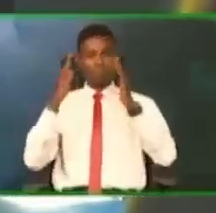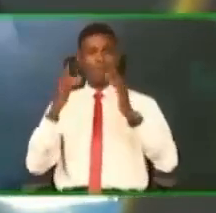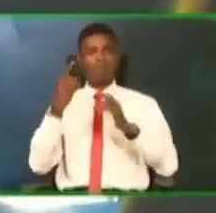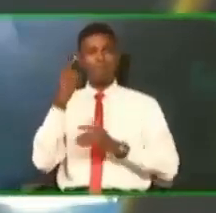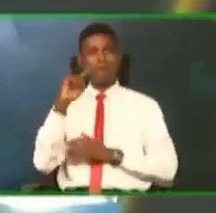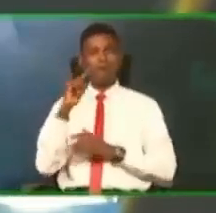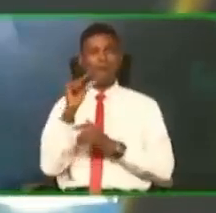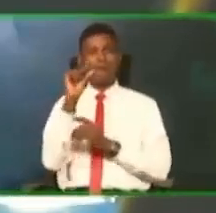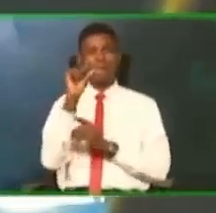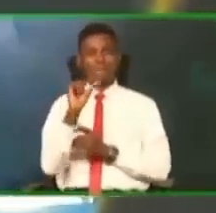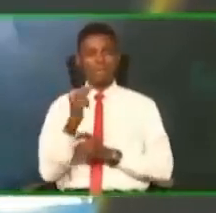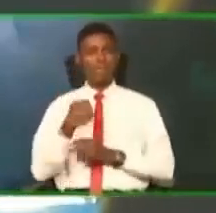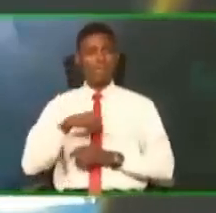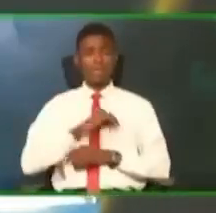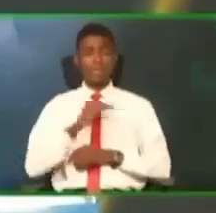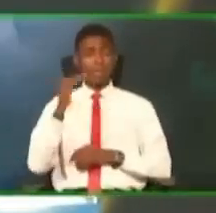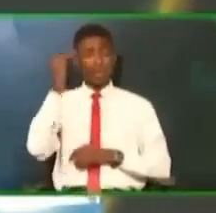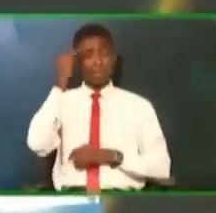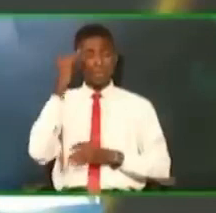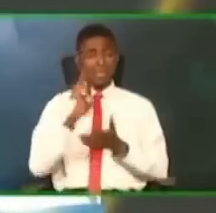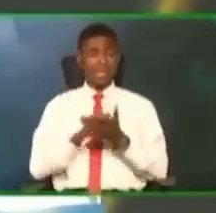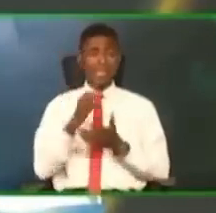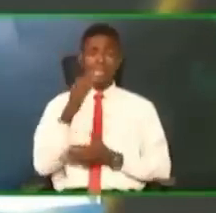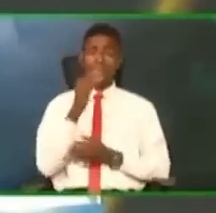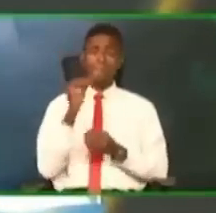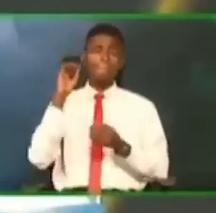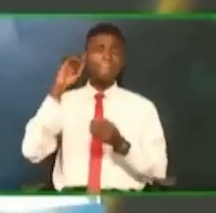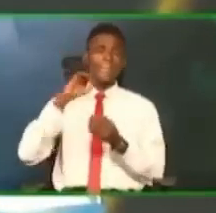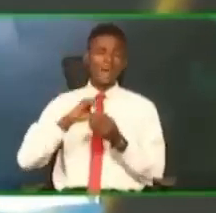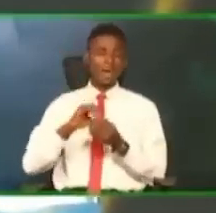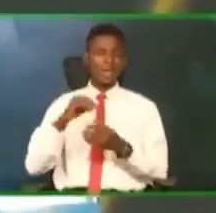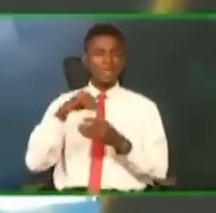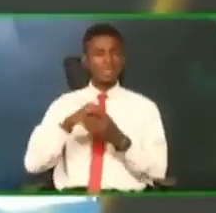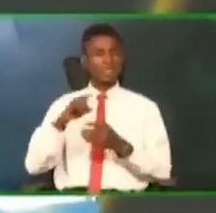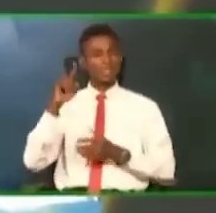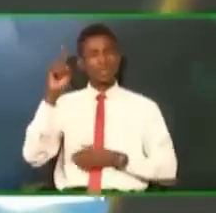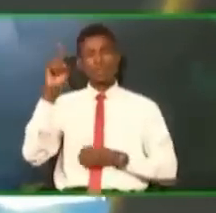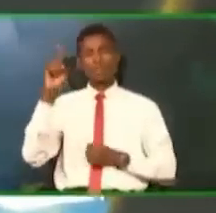know there's more that's found in you,